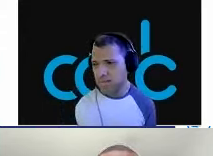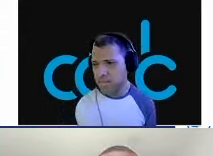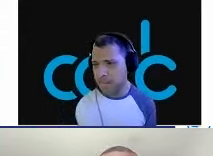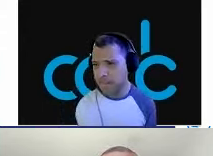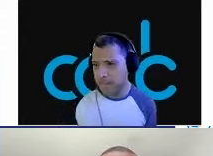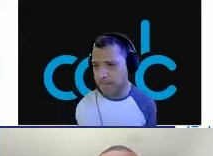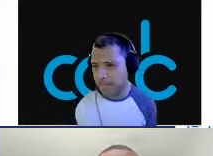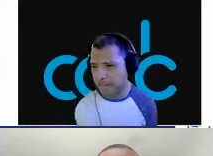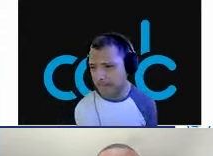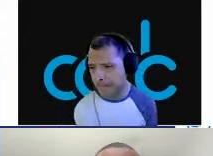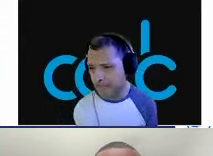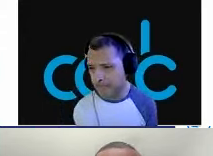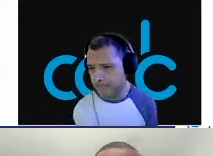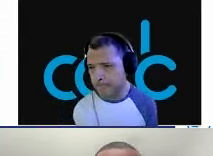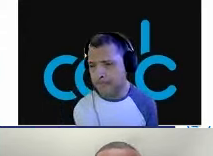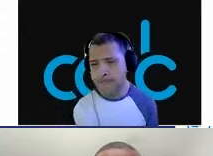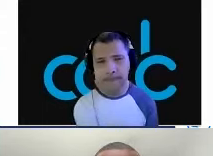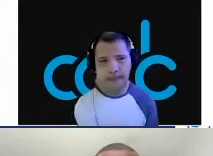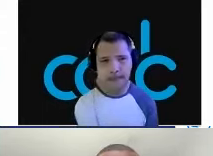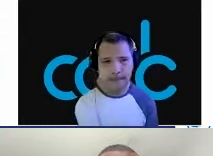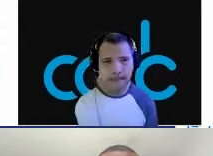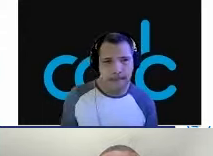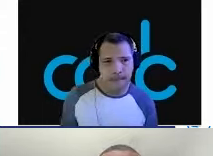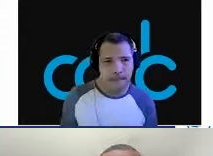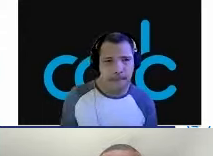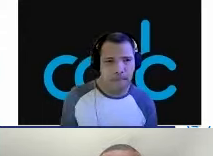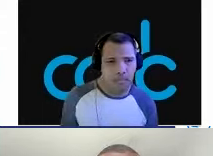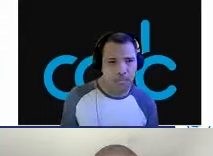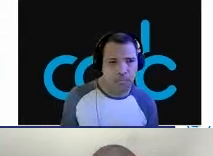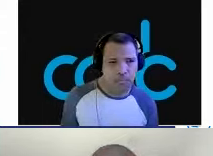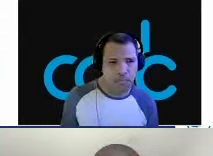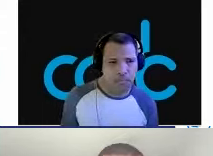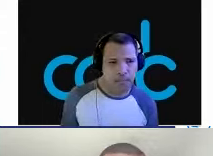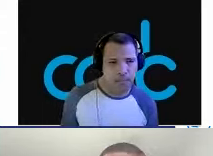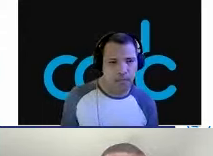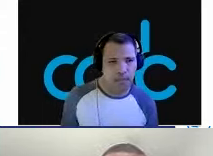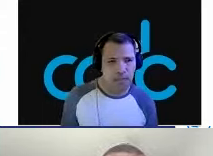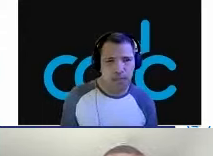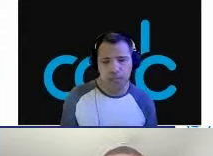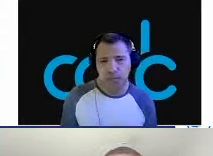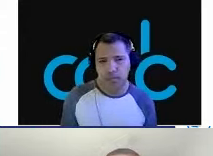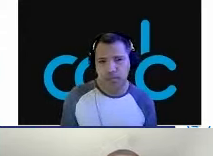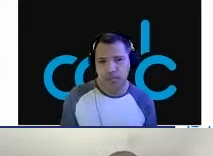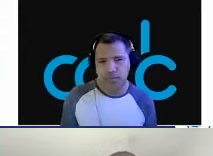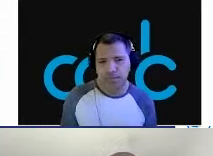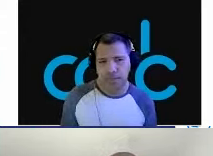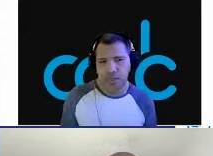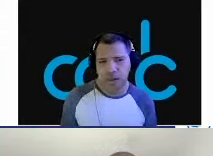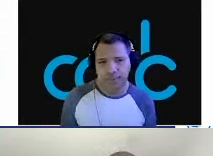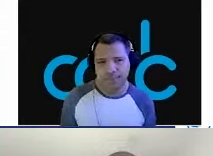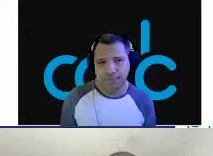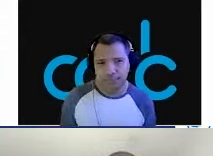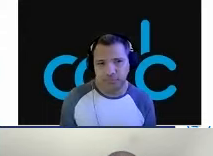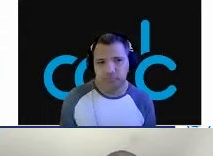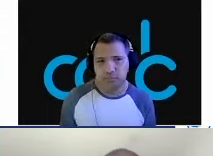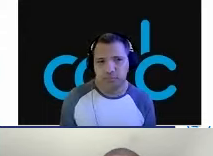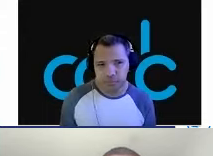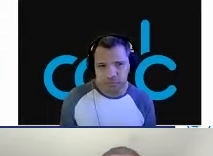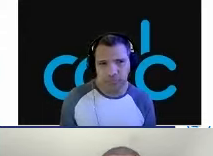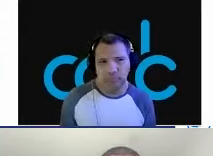of is how are we leveraging that information? Because for us as healthcare policy and financing, it's really going to help us identify